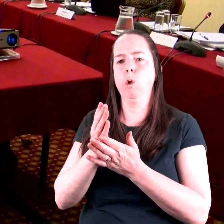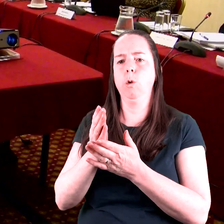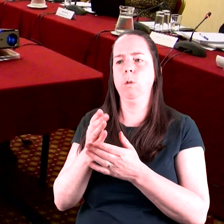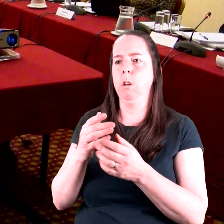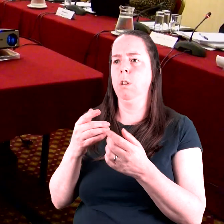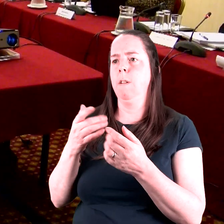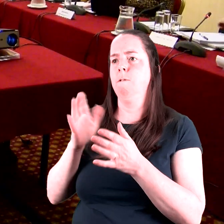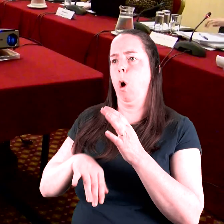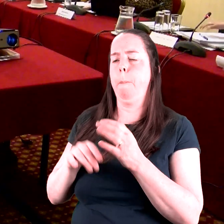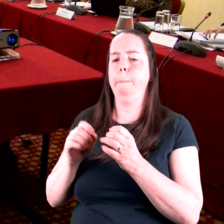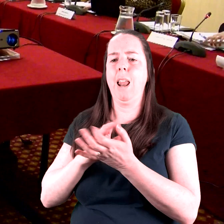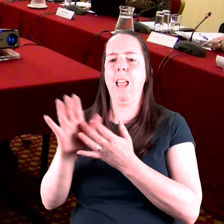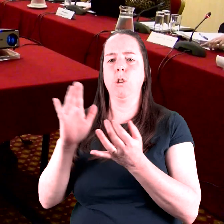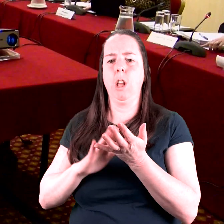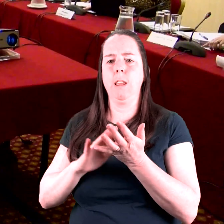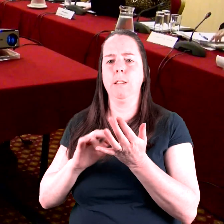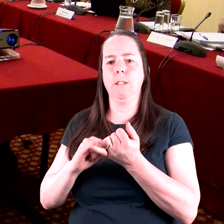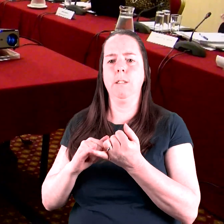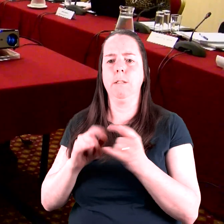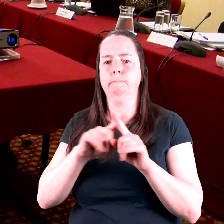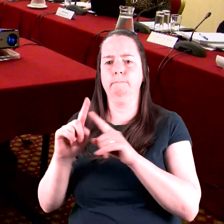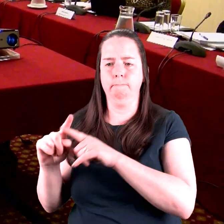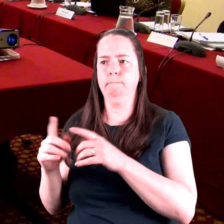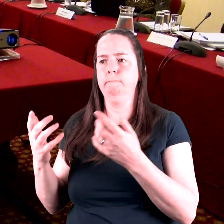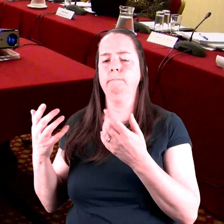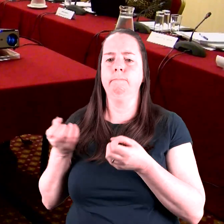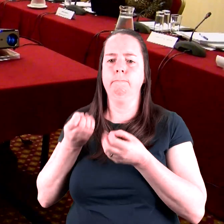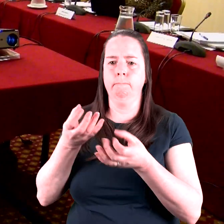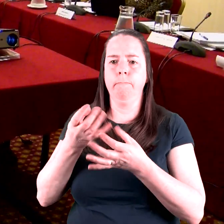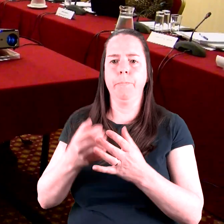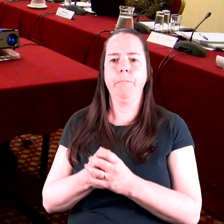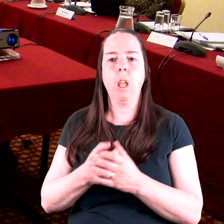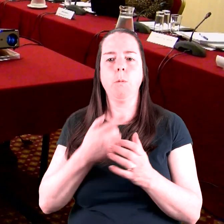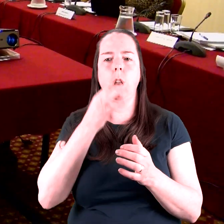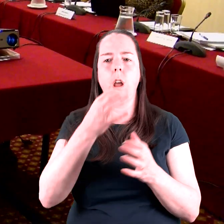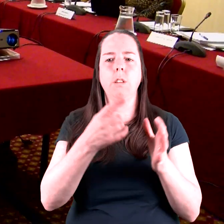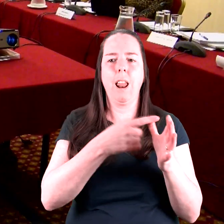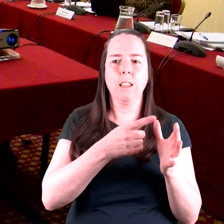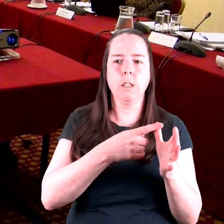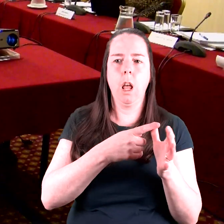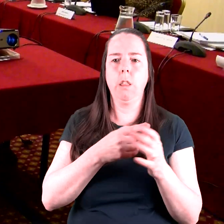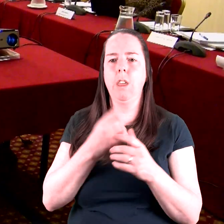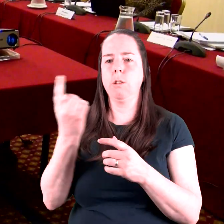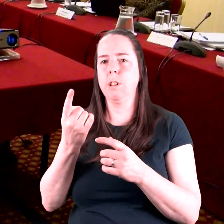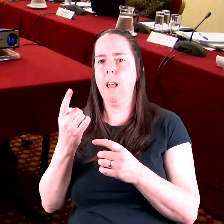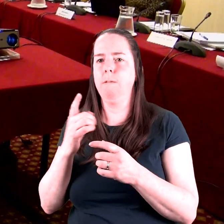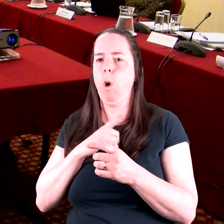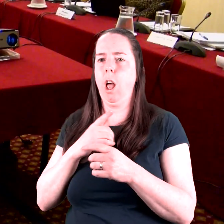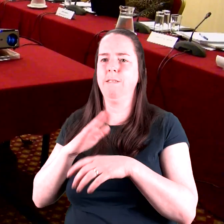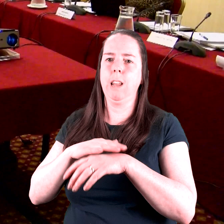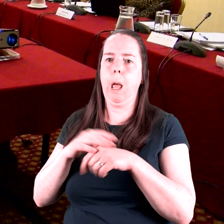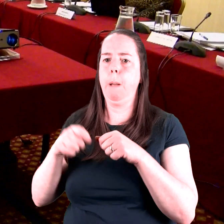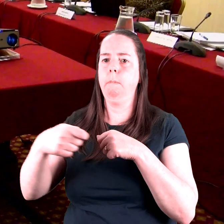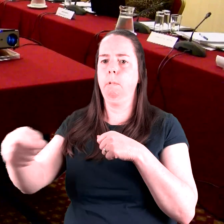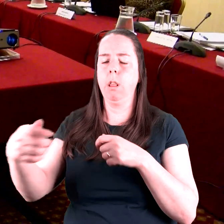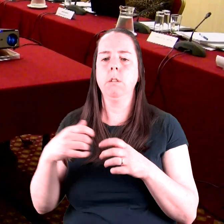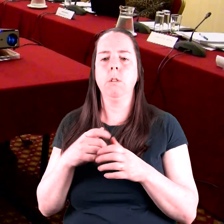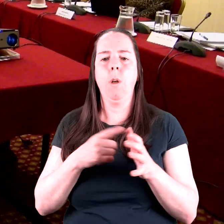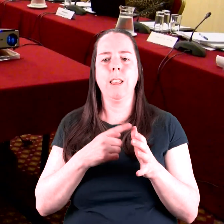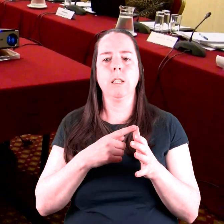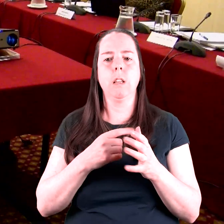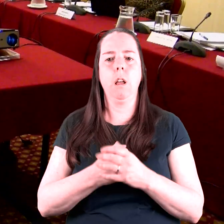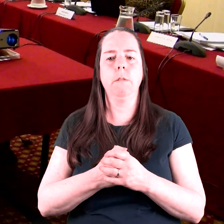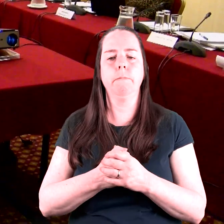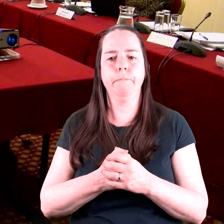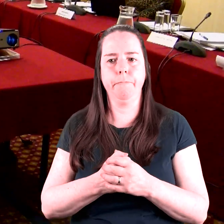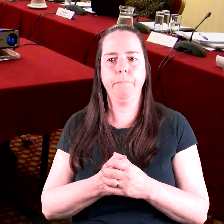the NHS. I'm going to go to Alyssa, and then yourself, and then we're going to stop because we're over time now. Alyssa, I will come back. Thank